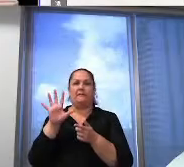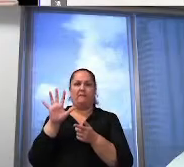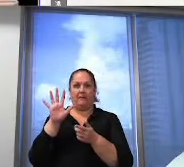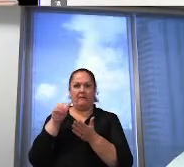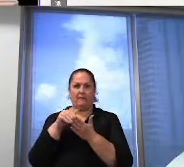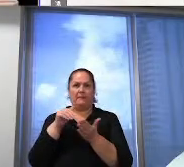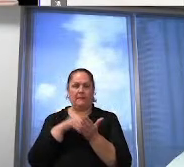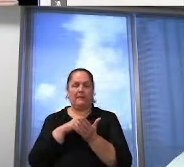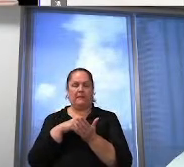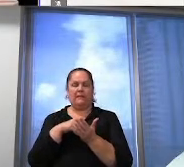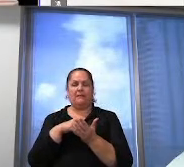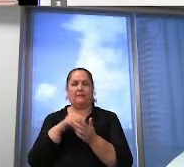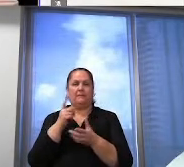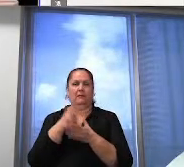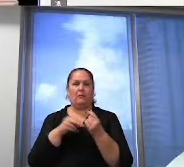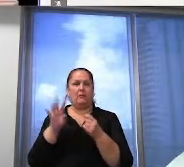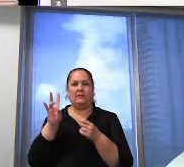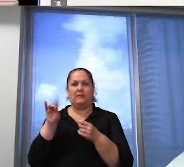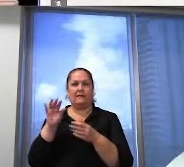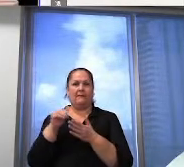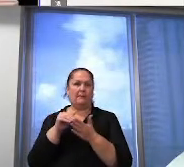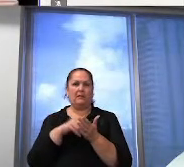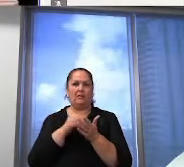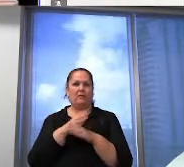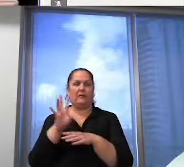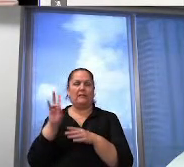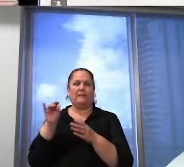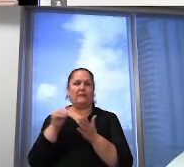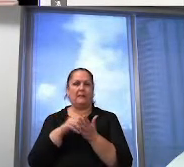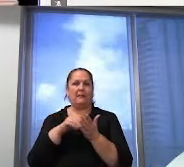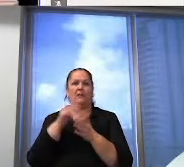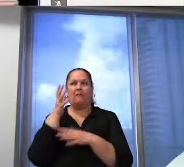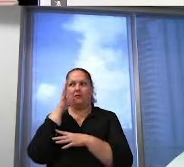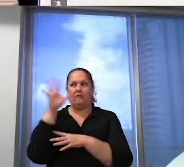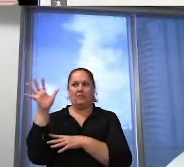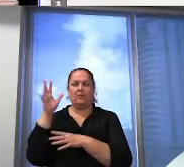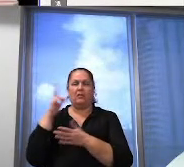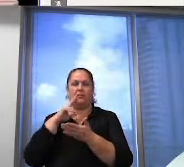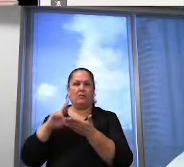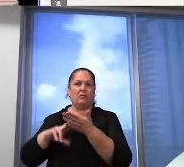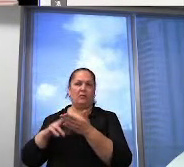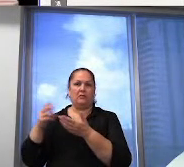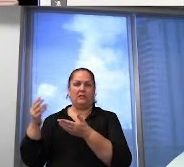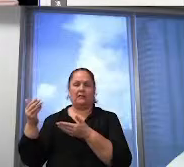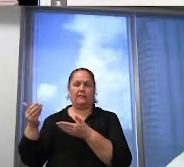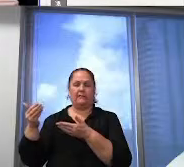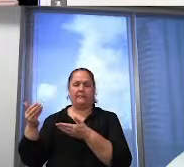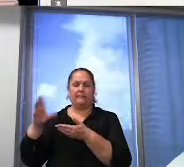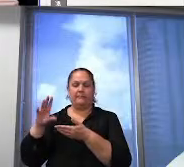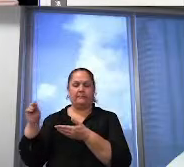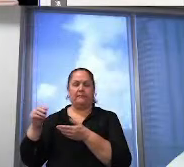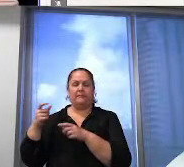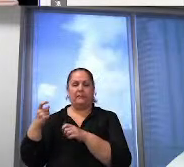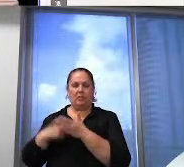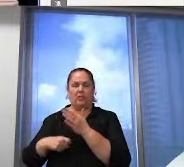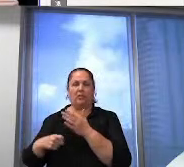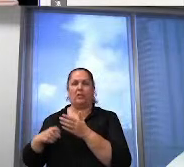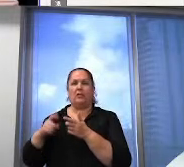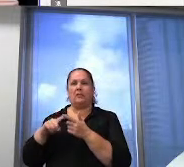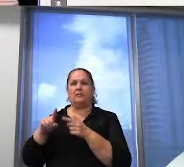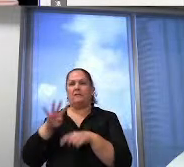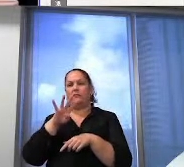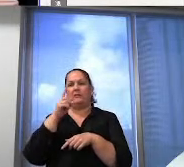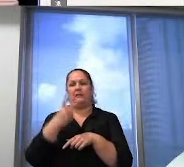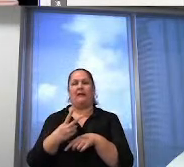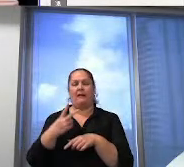about 75 million. So it was about 70 million, a little over 70 million of vegetation contractor vendors costs, and again